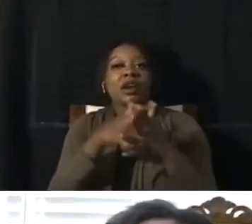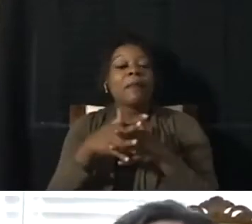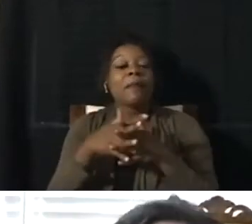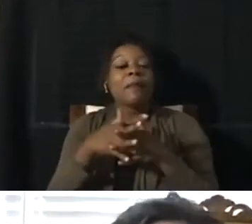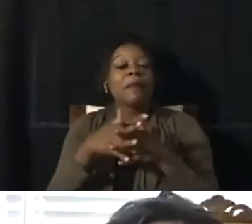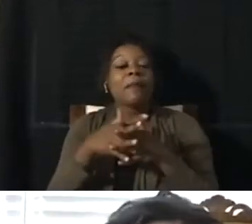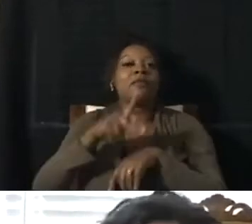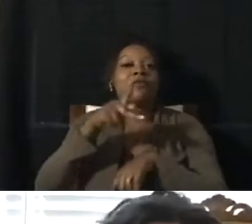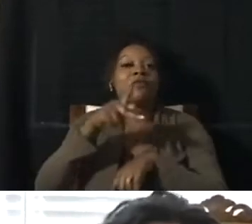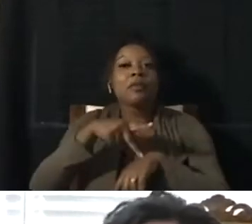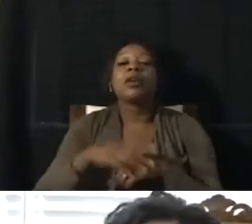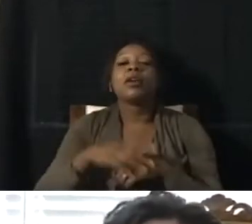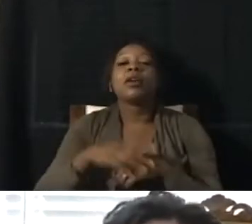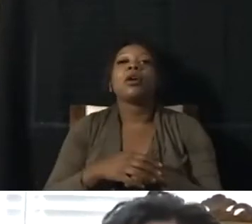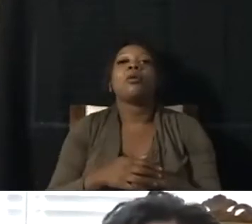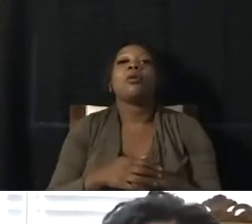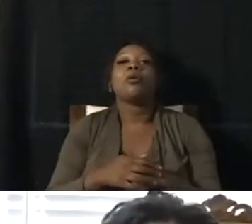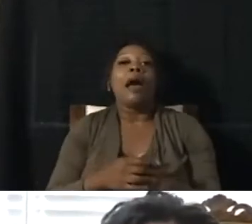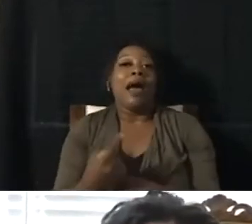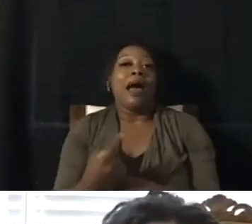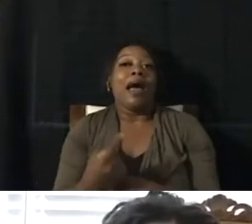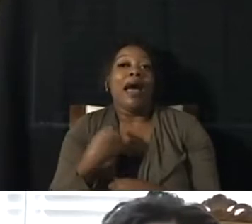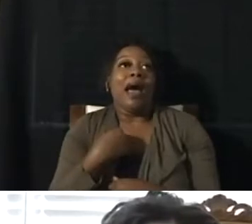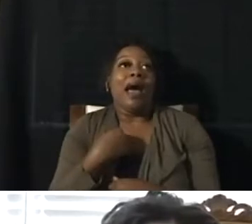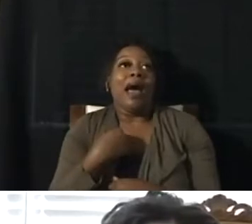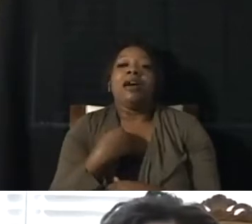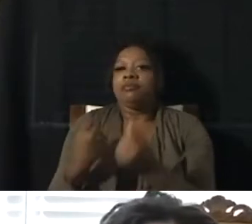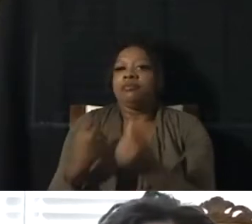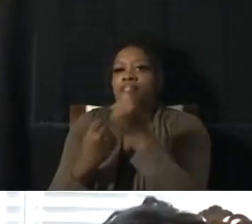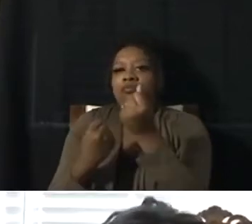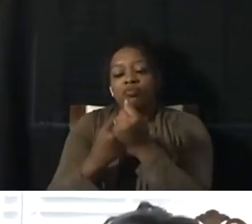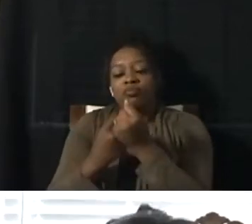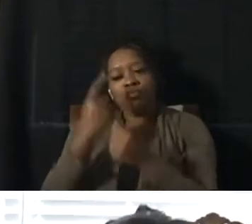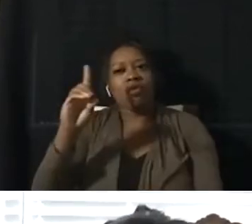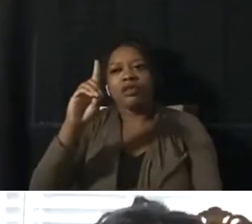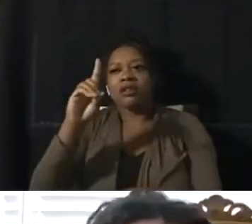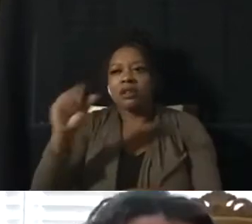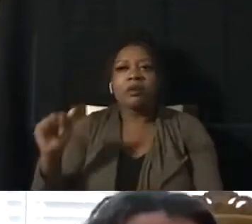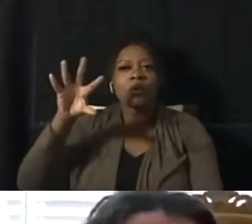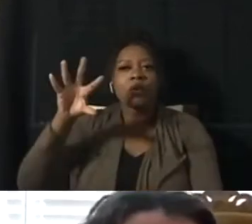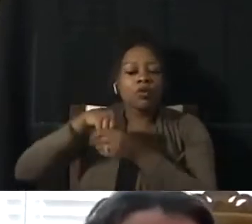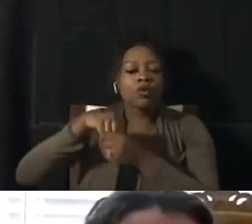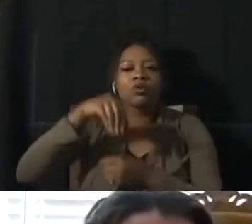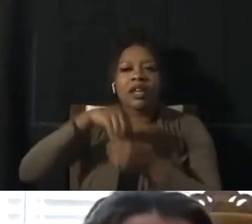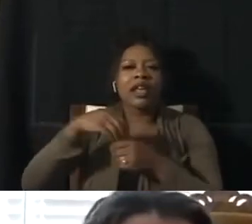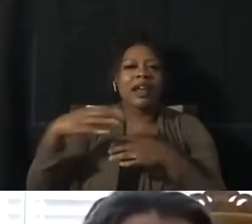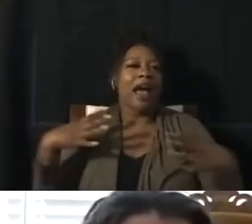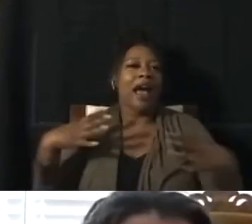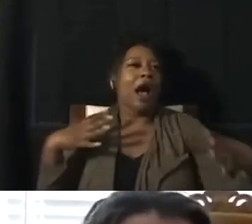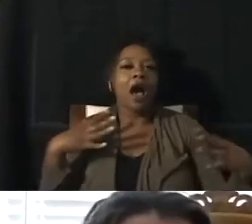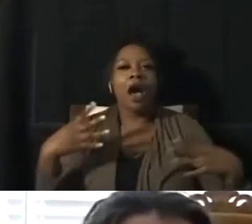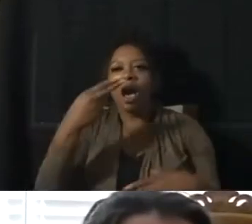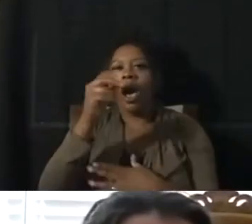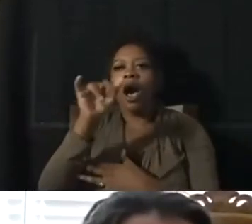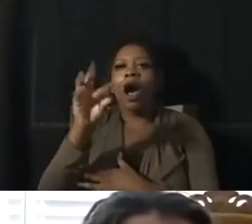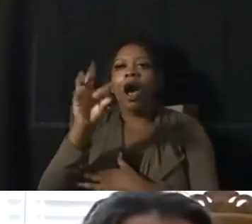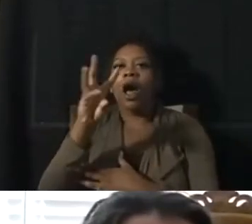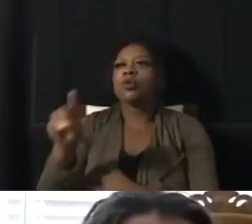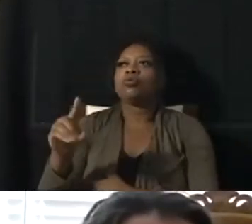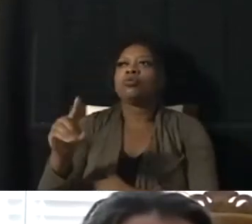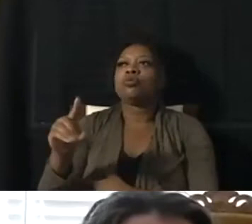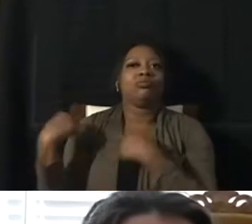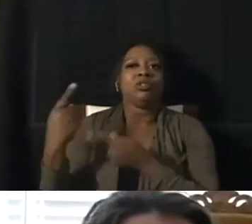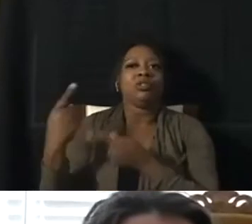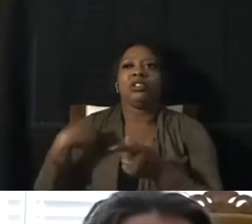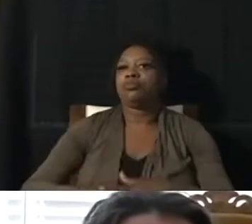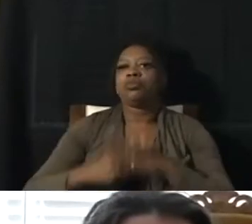been an advocate for diversity and inclusion in Hollywood. Like, since I even started my journalism career, I